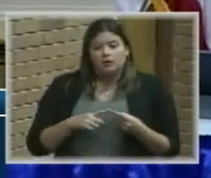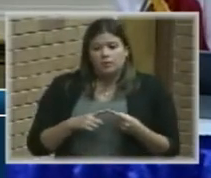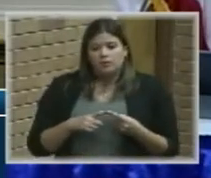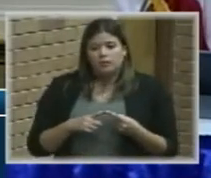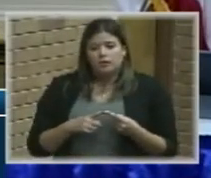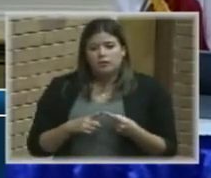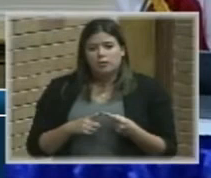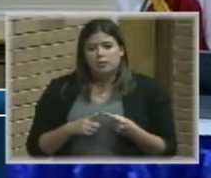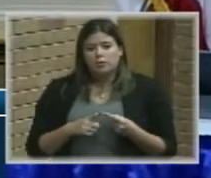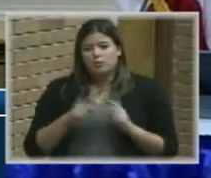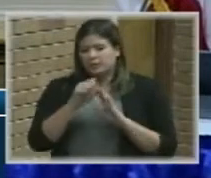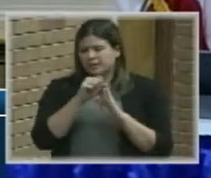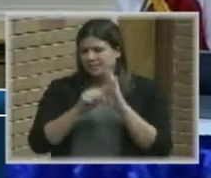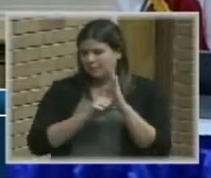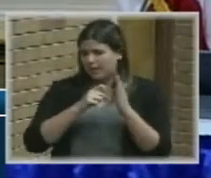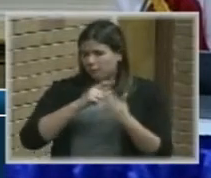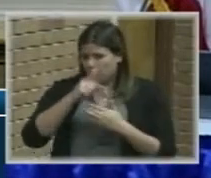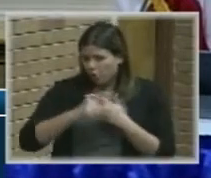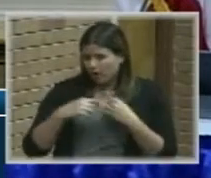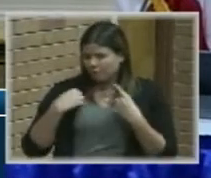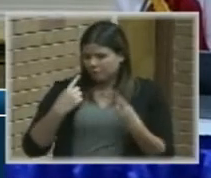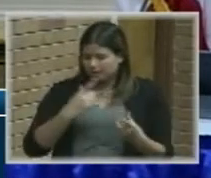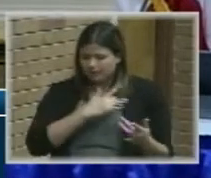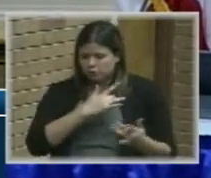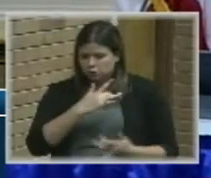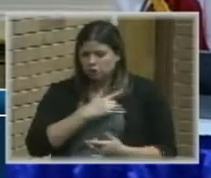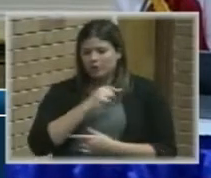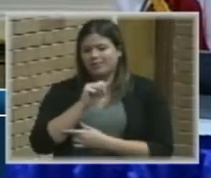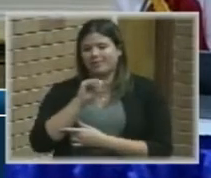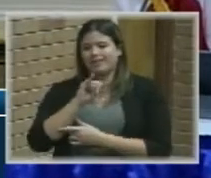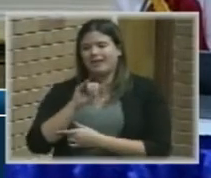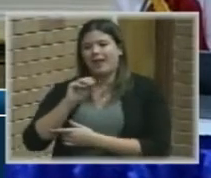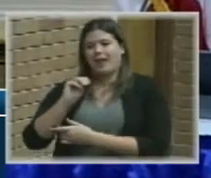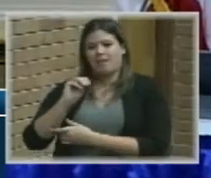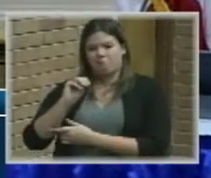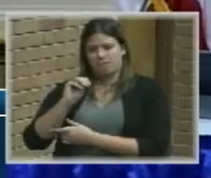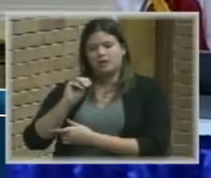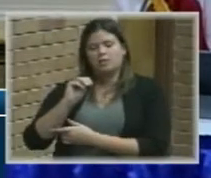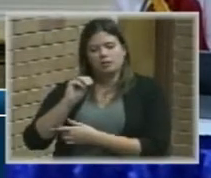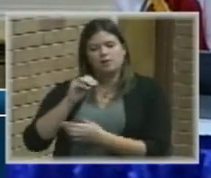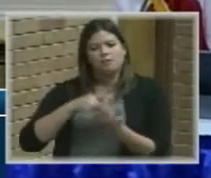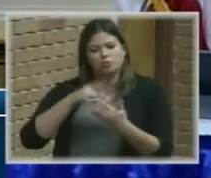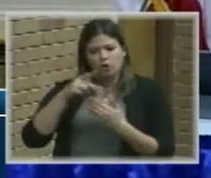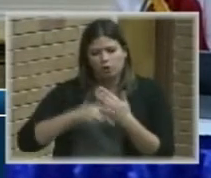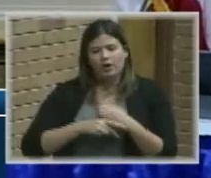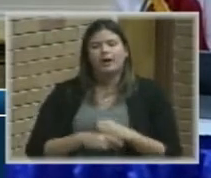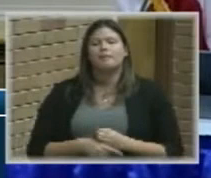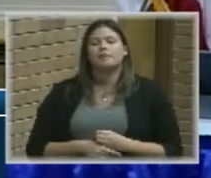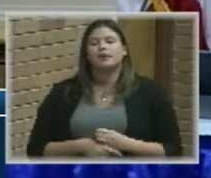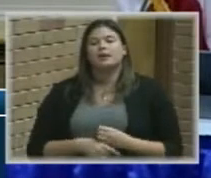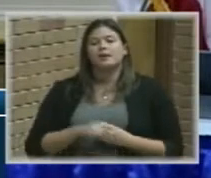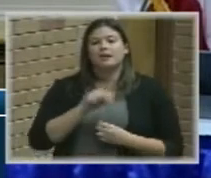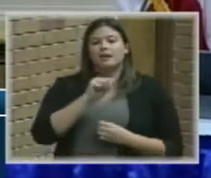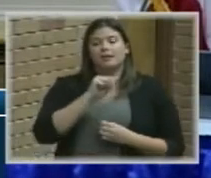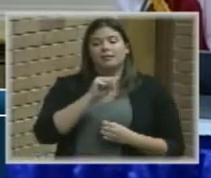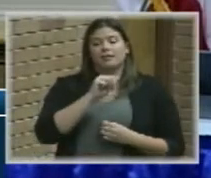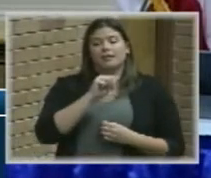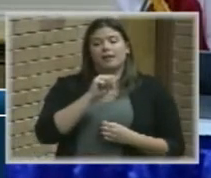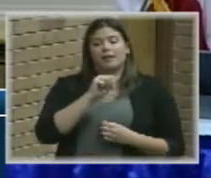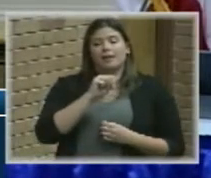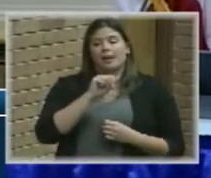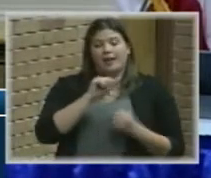one state program, the AIM program, the Aid and Incentives to Municipalities program.